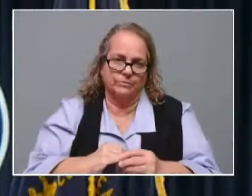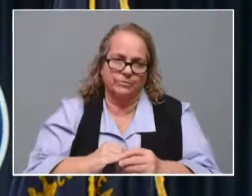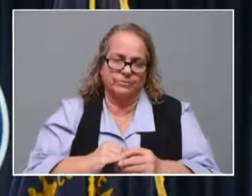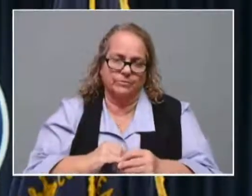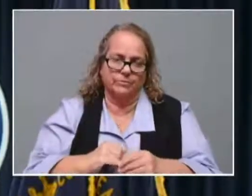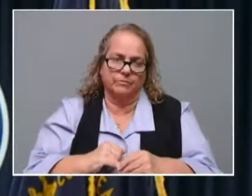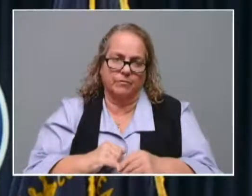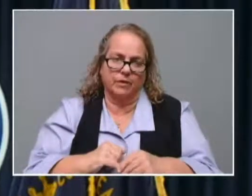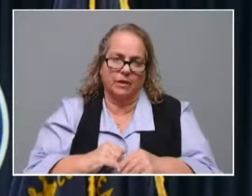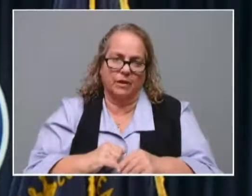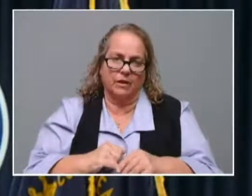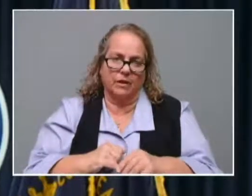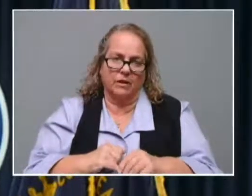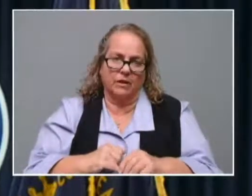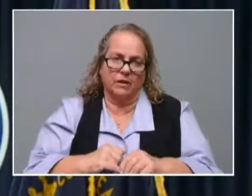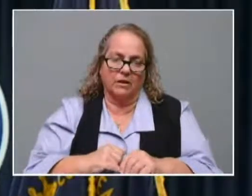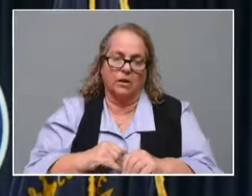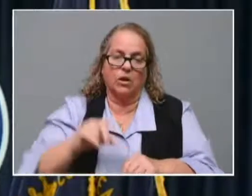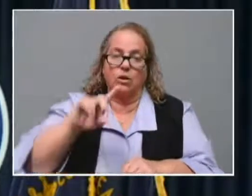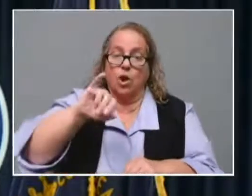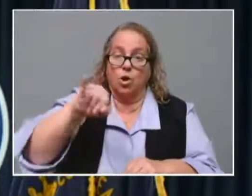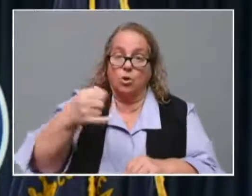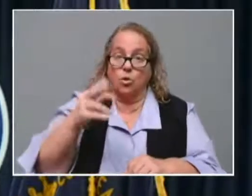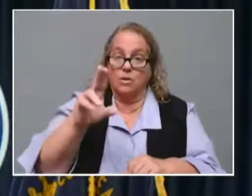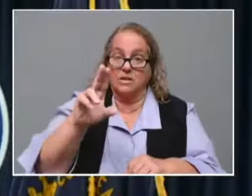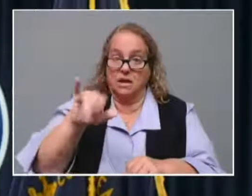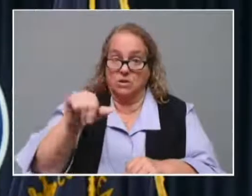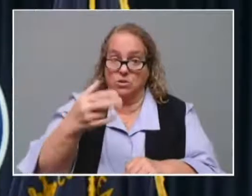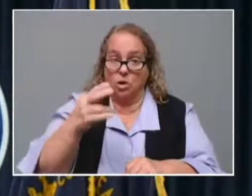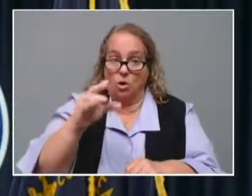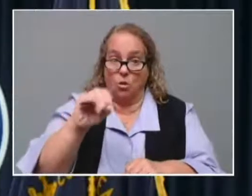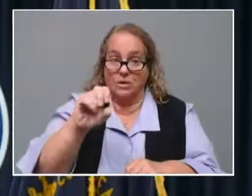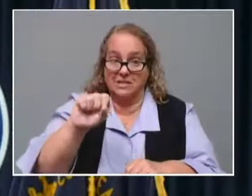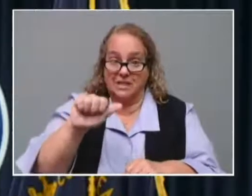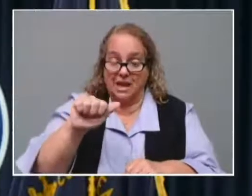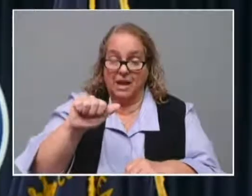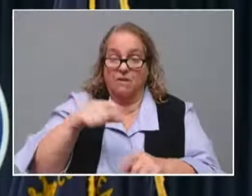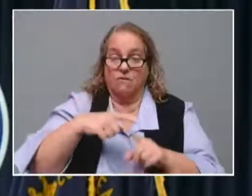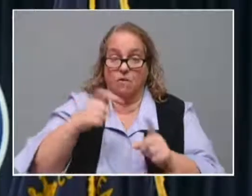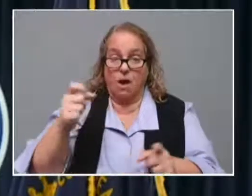Jose Donis from Aldea in America.